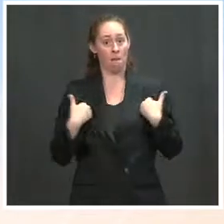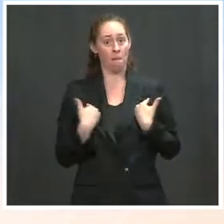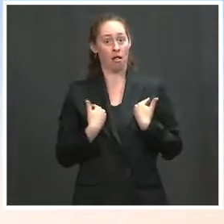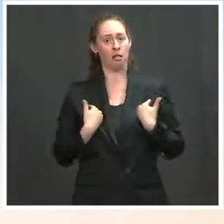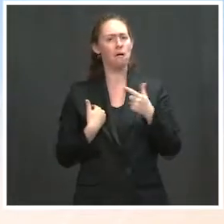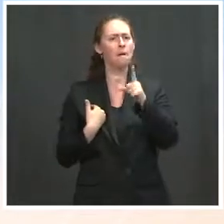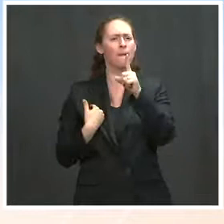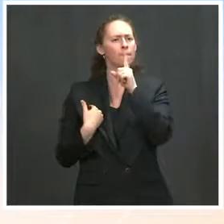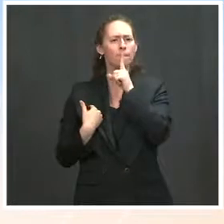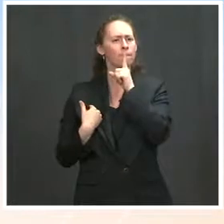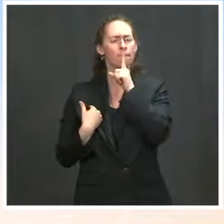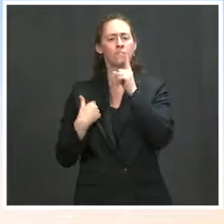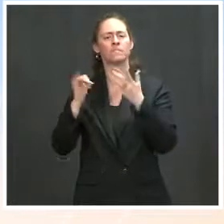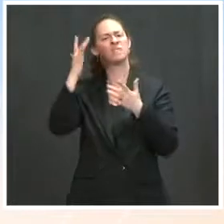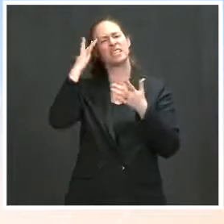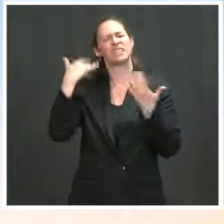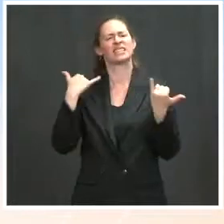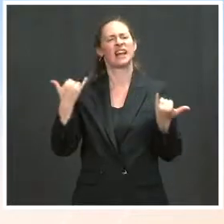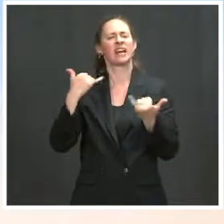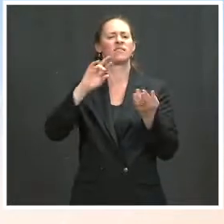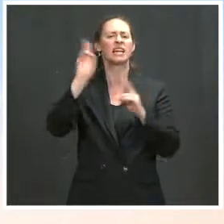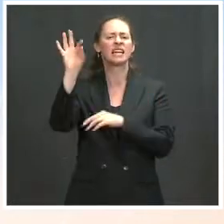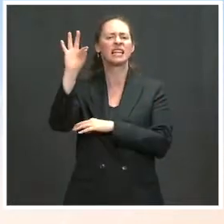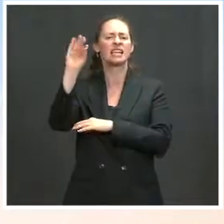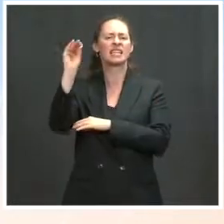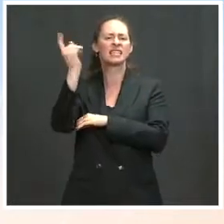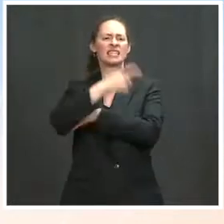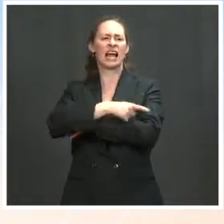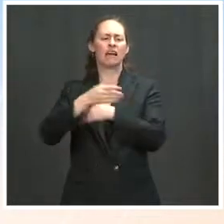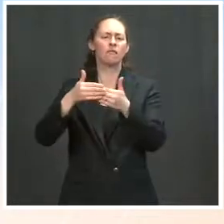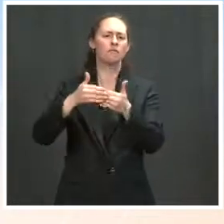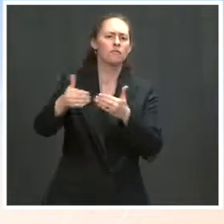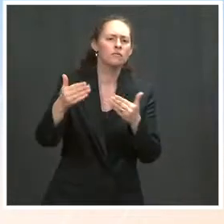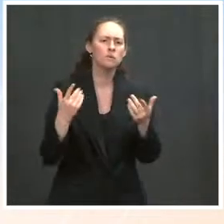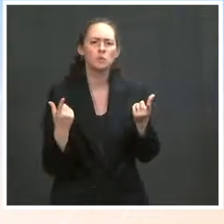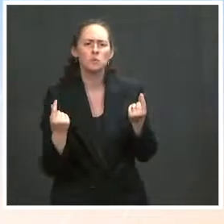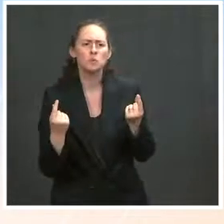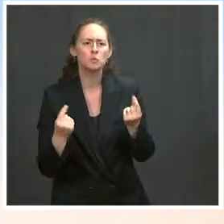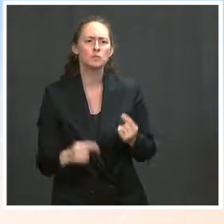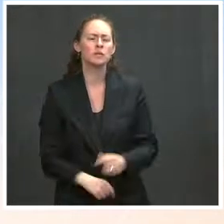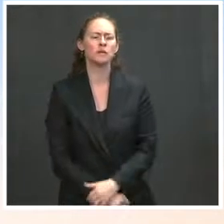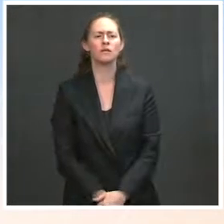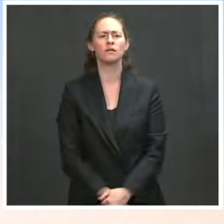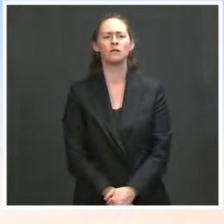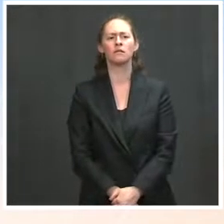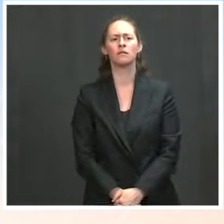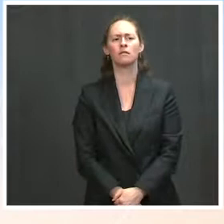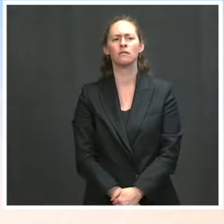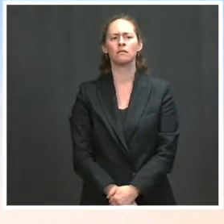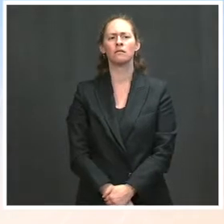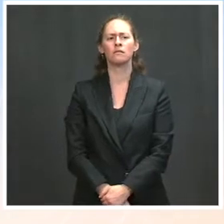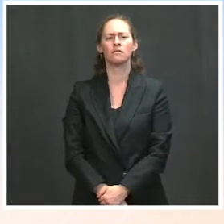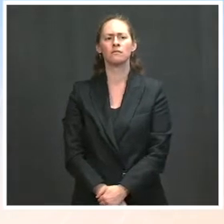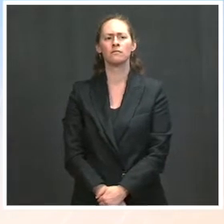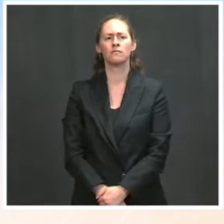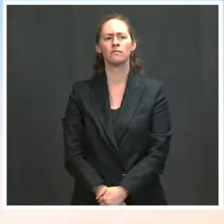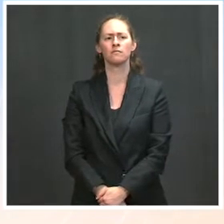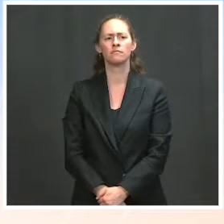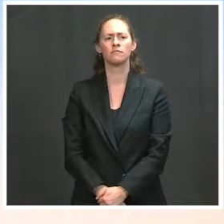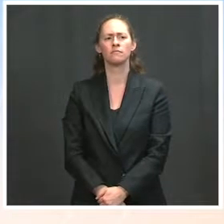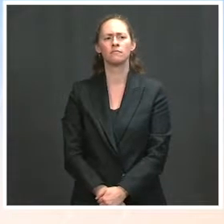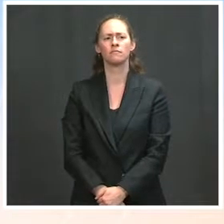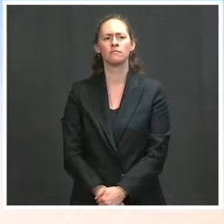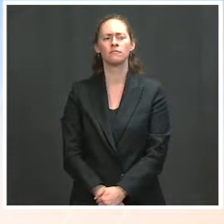a better sense of where do we take this next. What does redoubling mean? What more can the intelligence community be